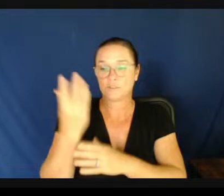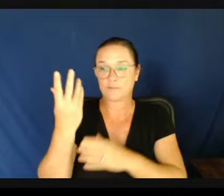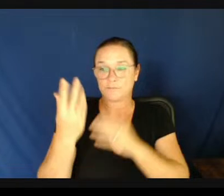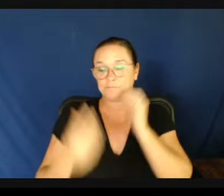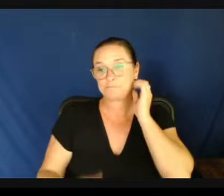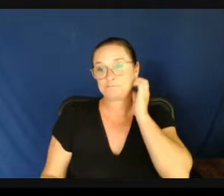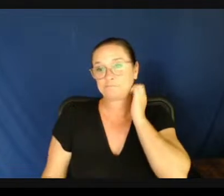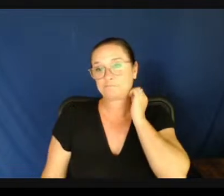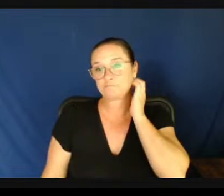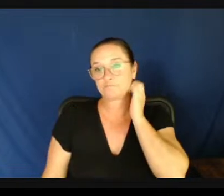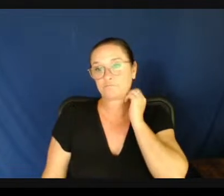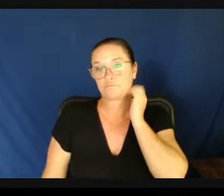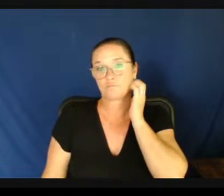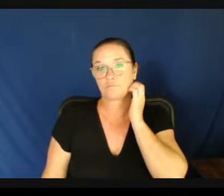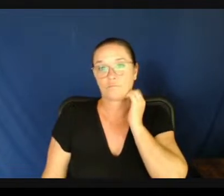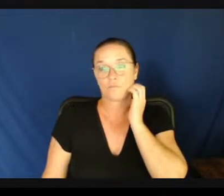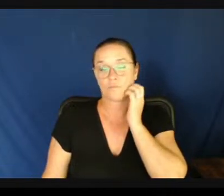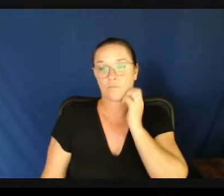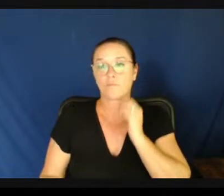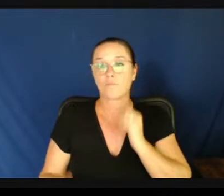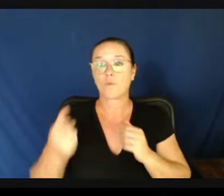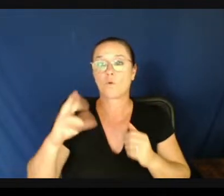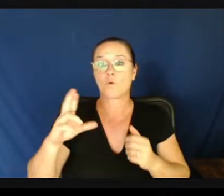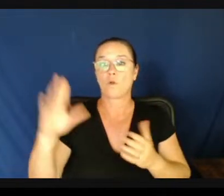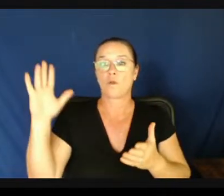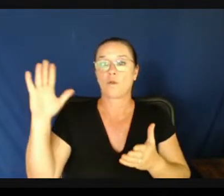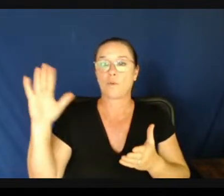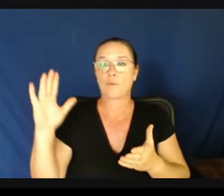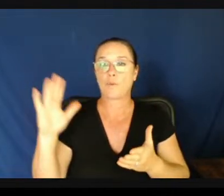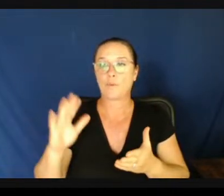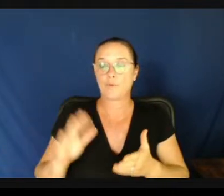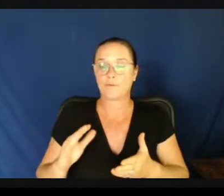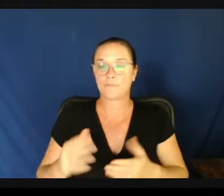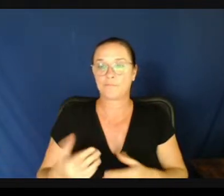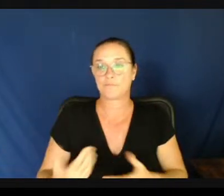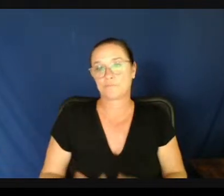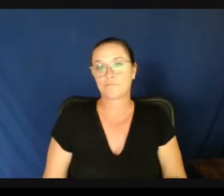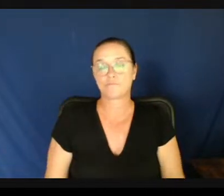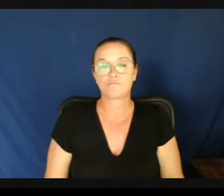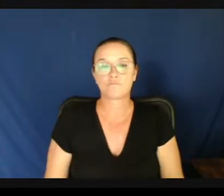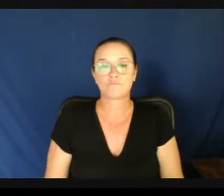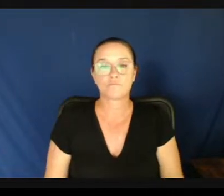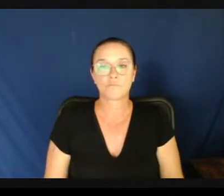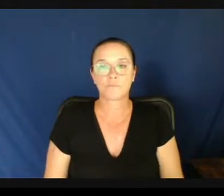before, or wind down. Either way was something that's been seen in the past.